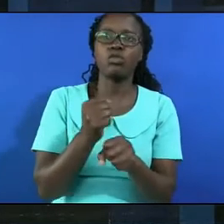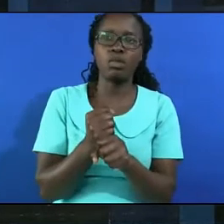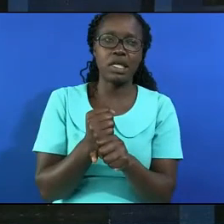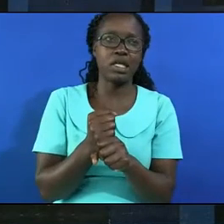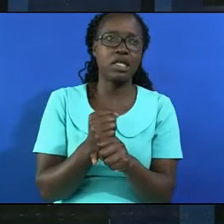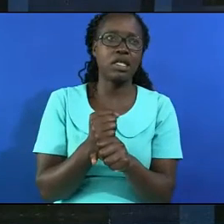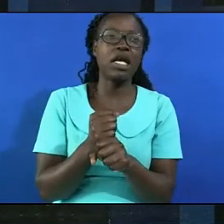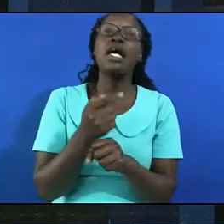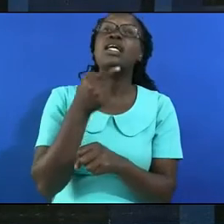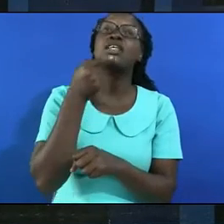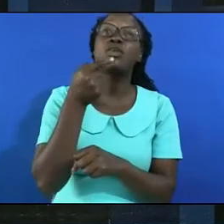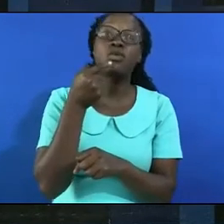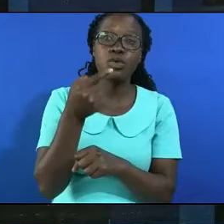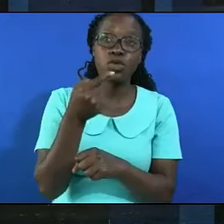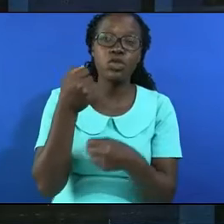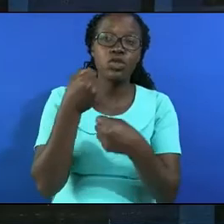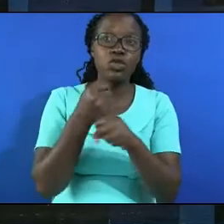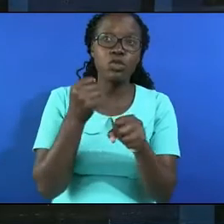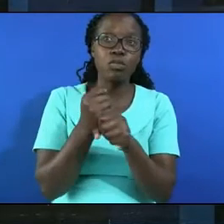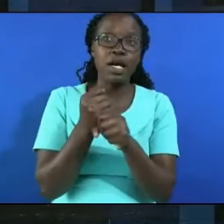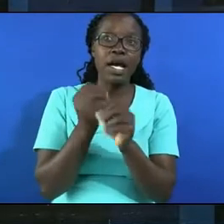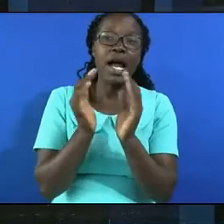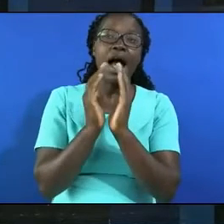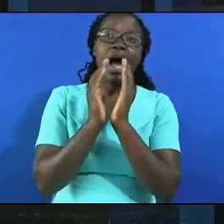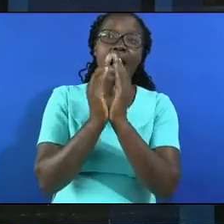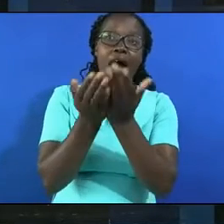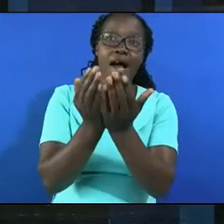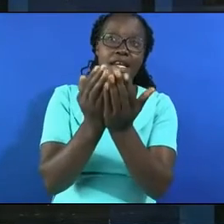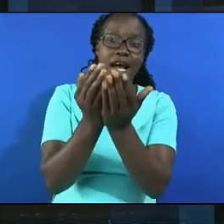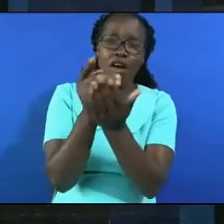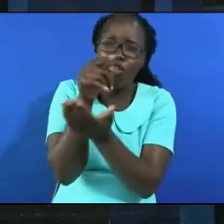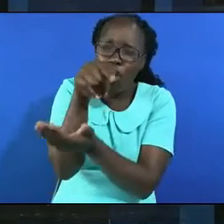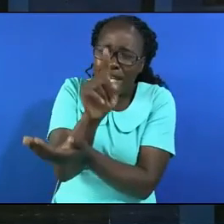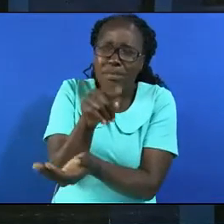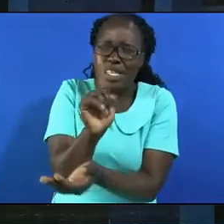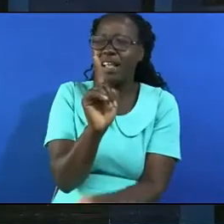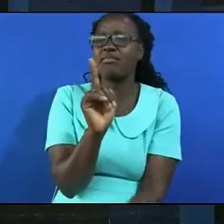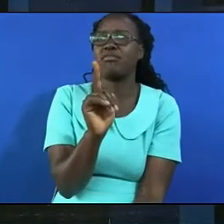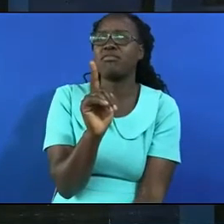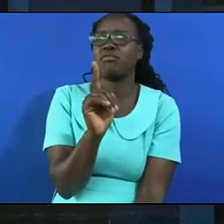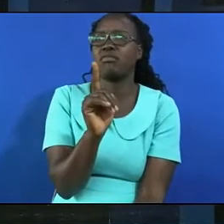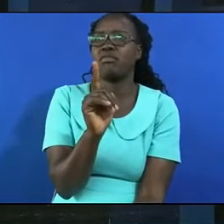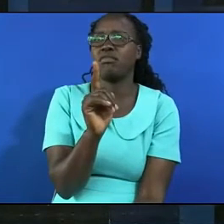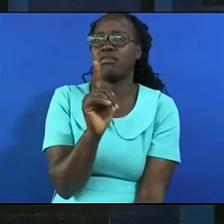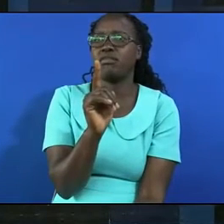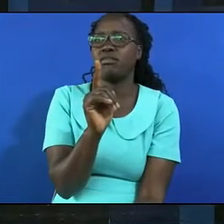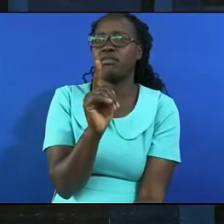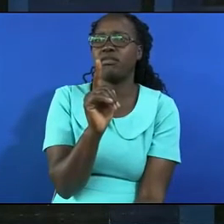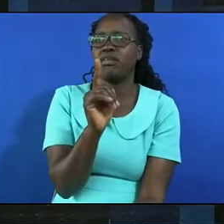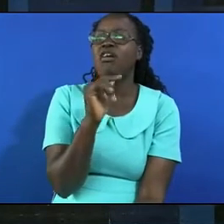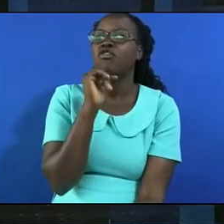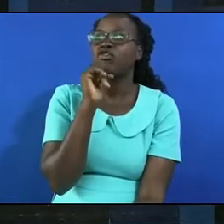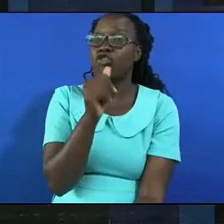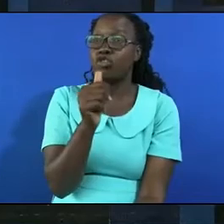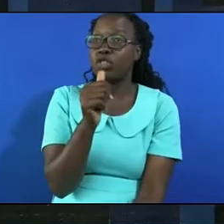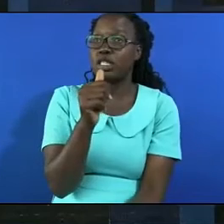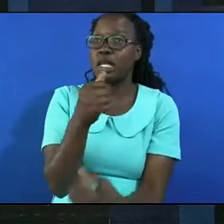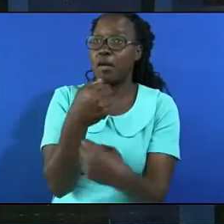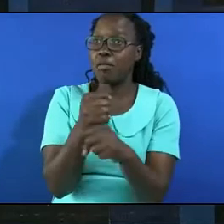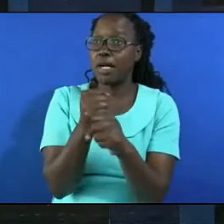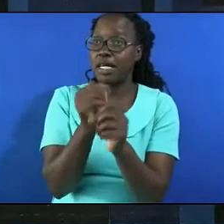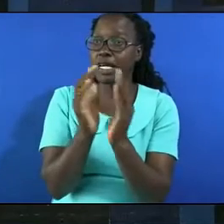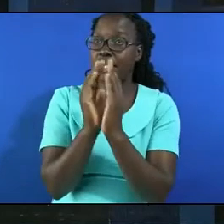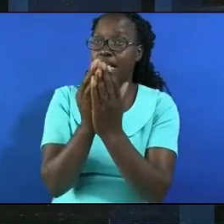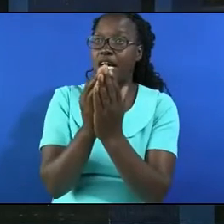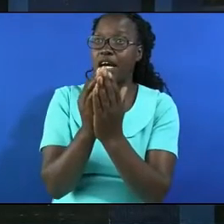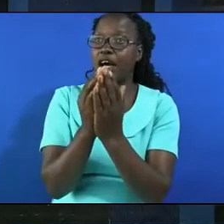he was told to make an ark for himself. He was not making an